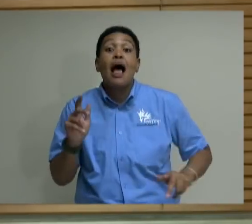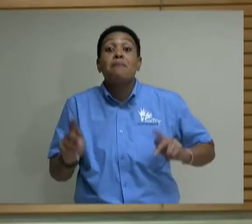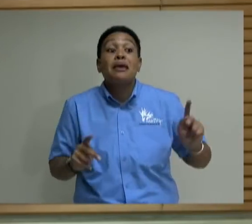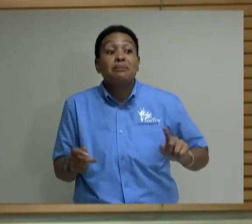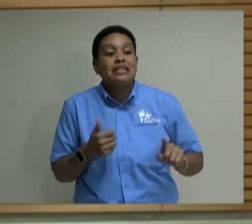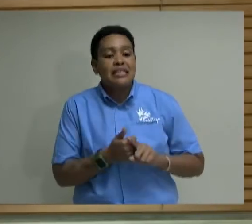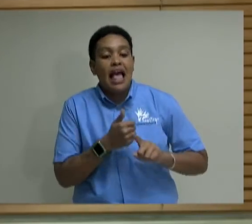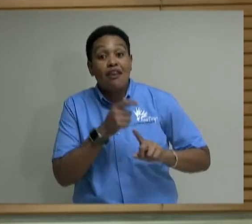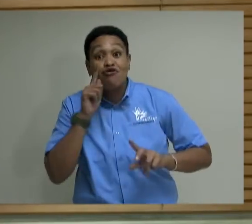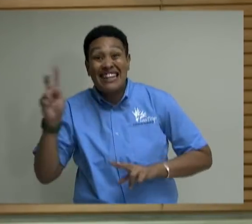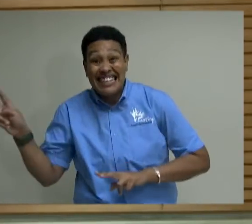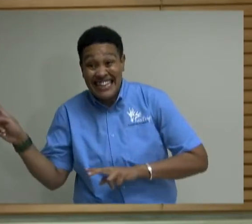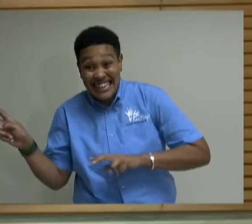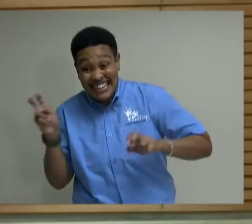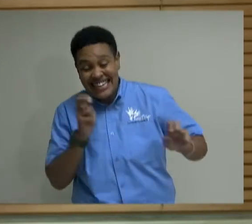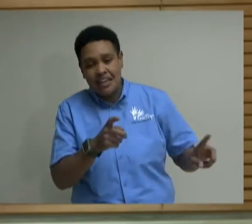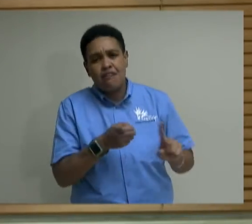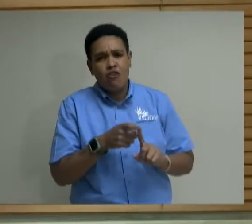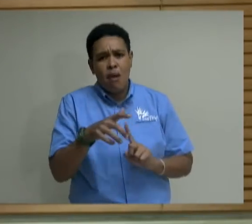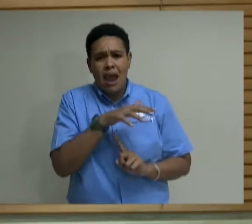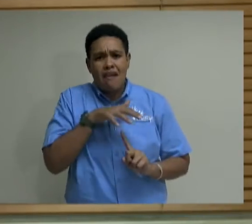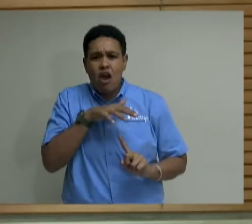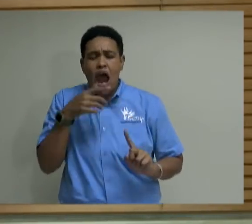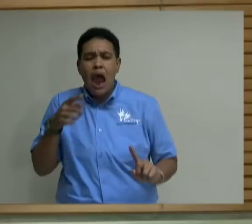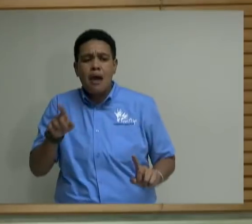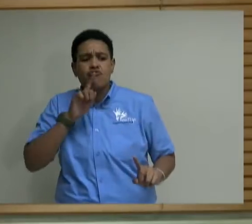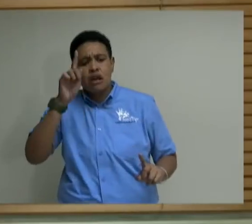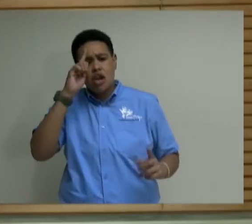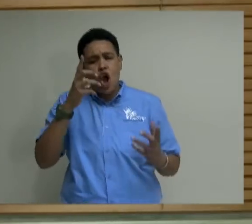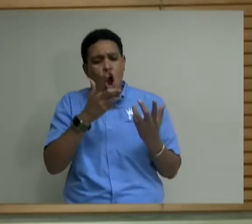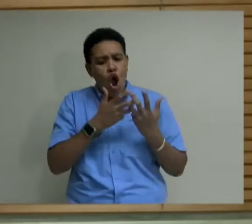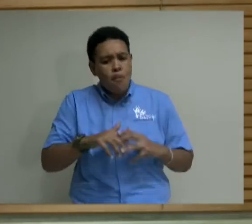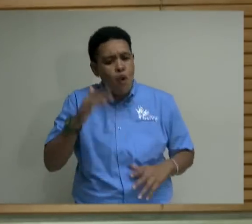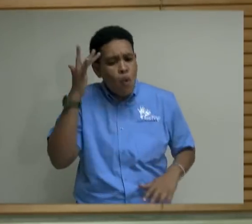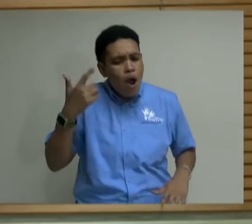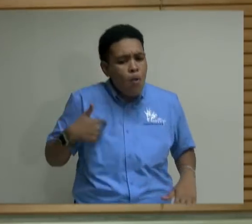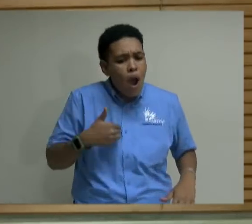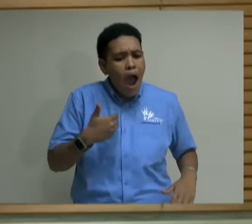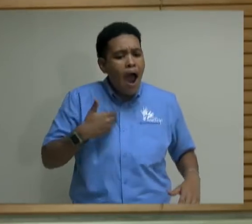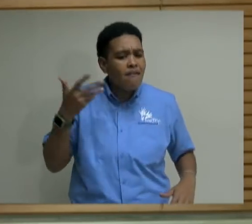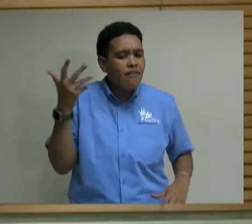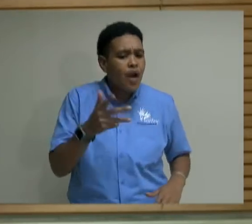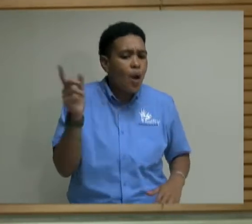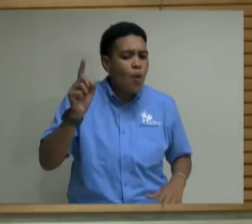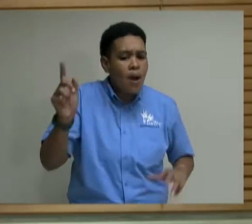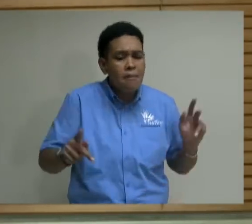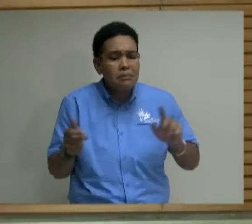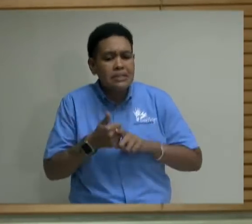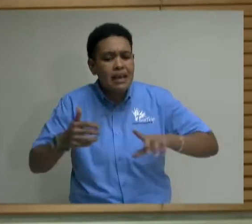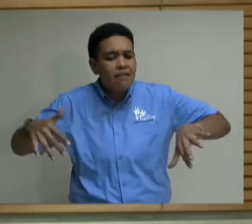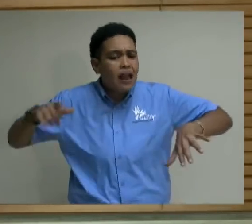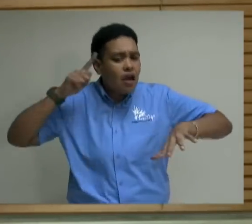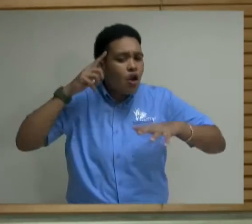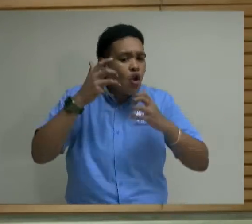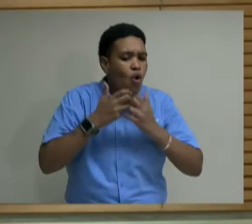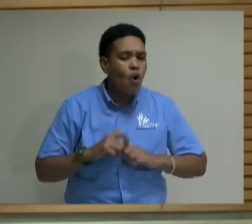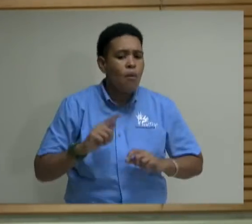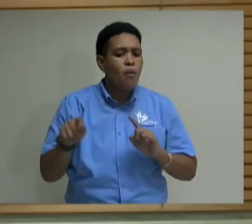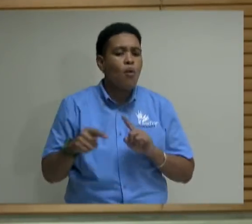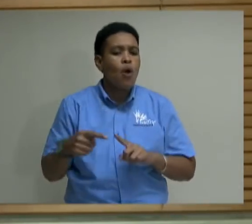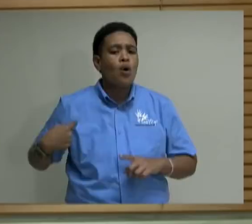were extracted from the environment and they cooperated, because we have had cases where persons did not cooperate when we